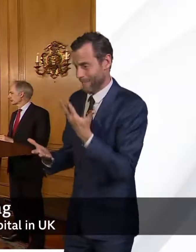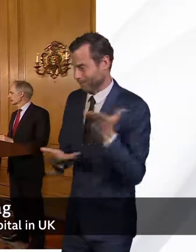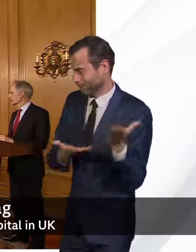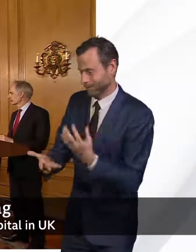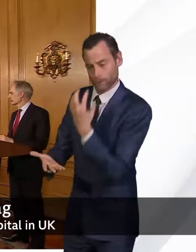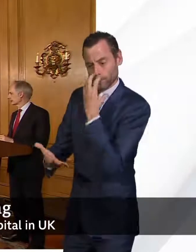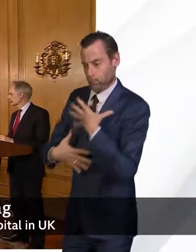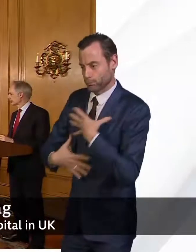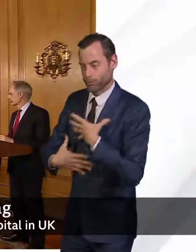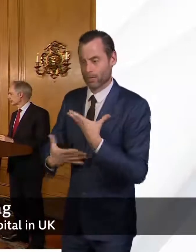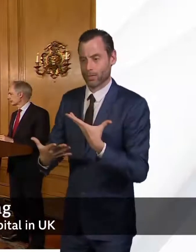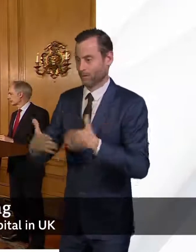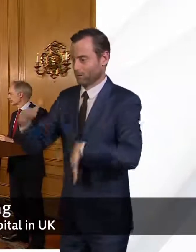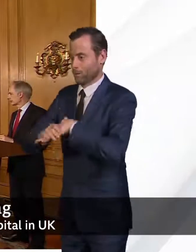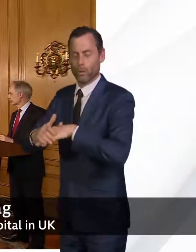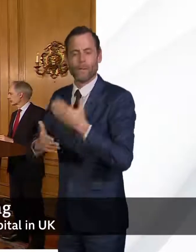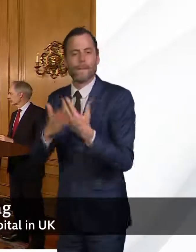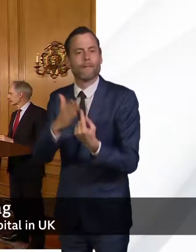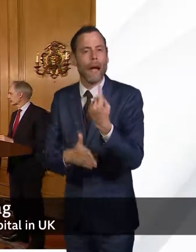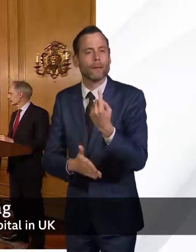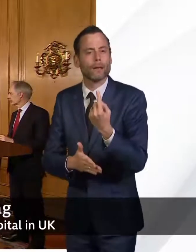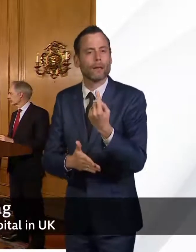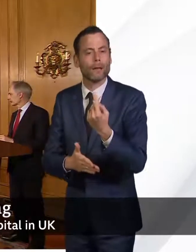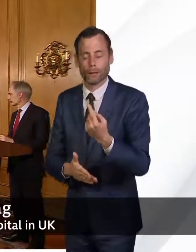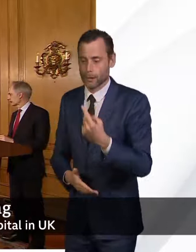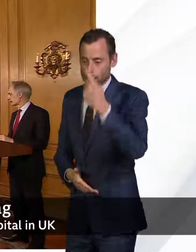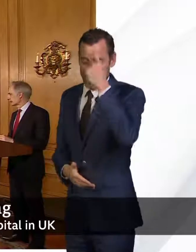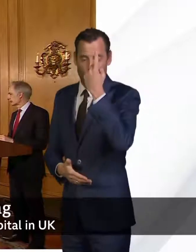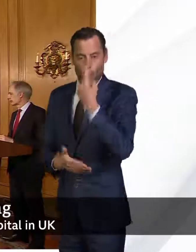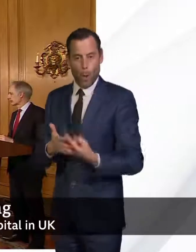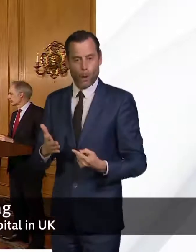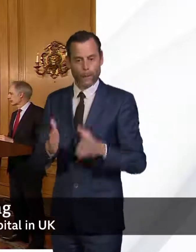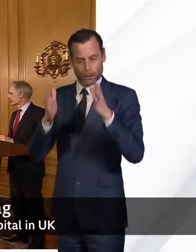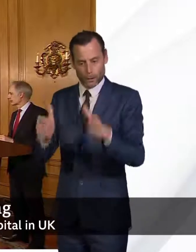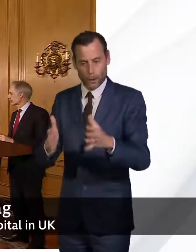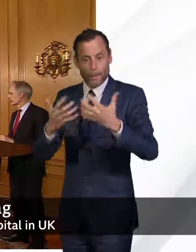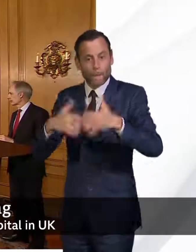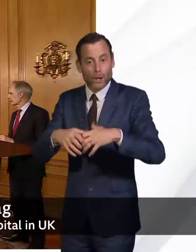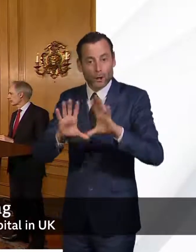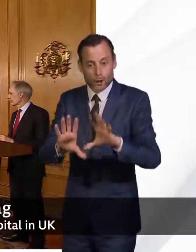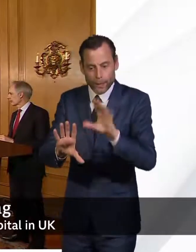a ventilated bed, because it's more than just the ventilator machine. Of course, you need the people as well to use